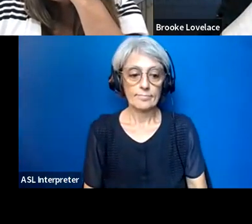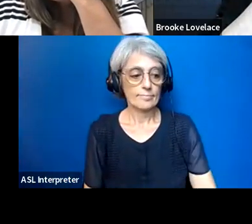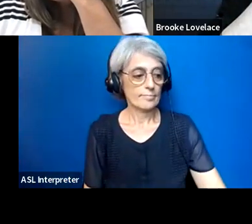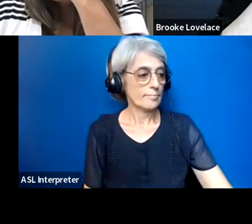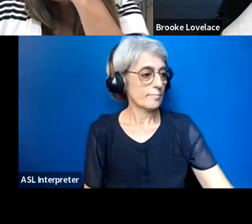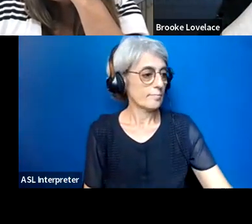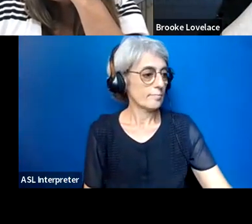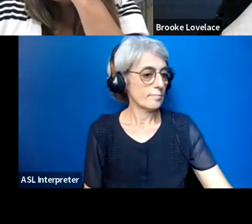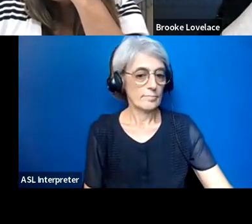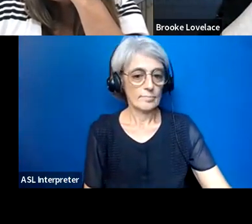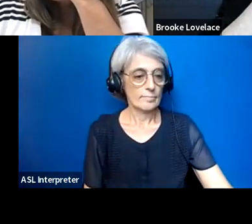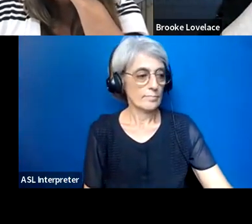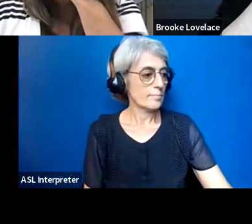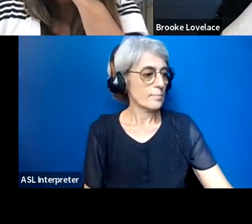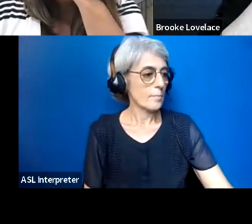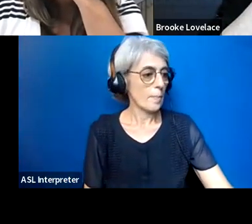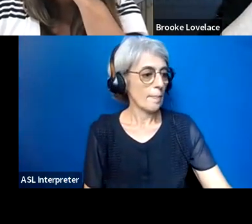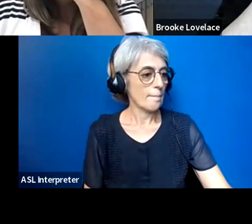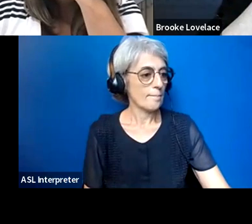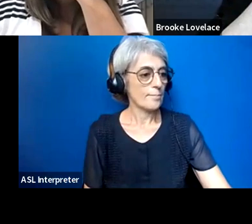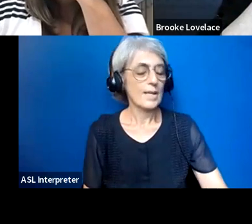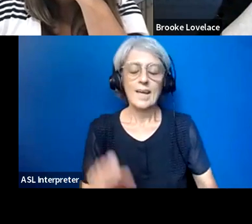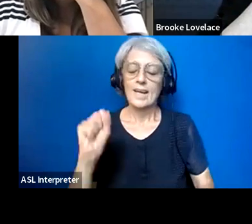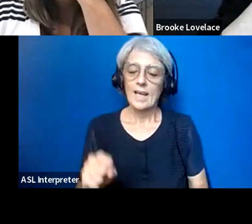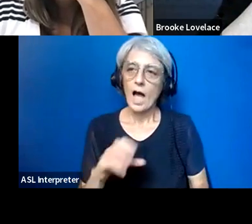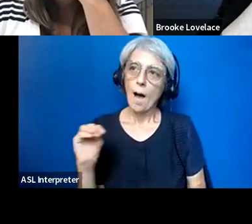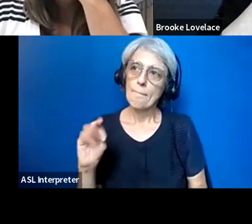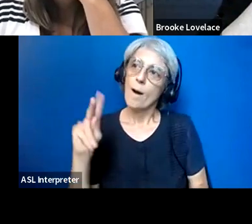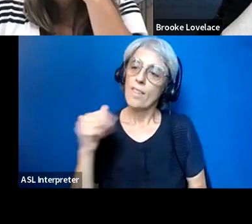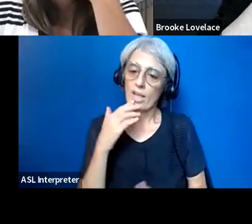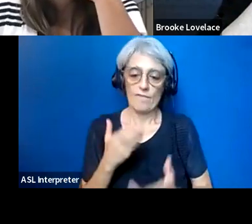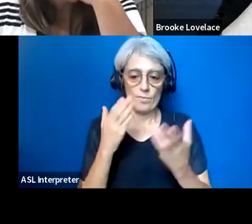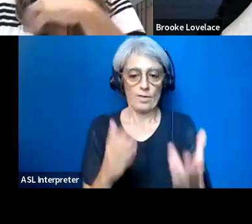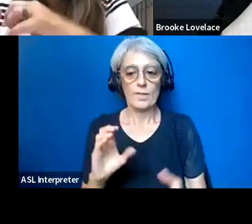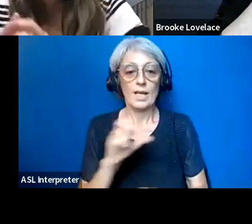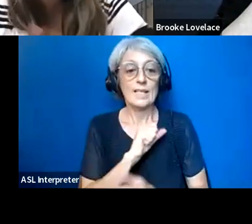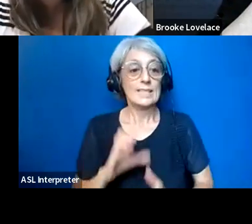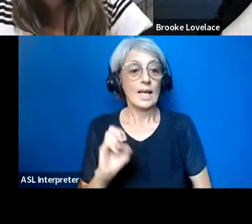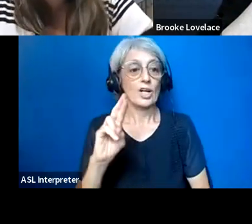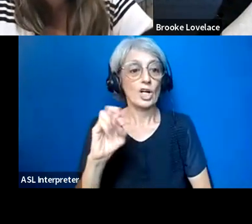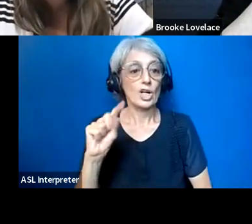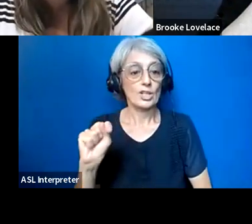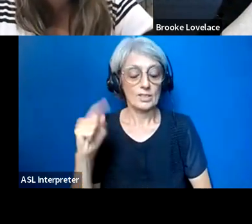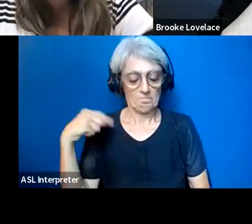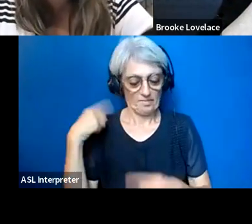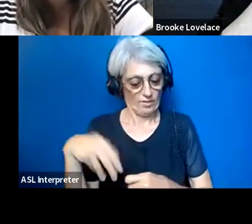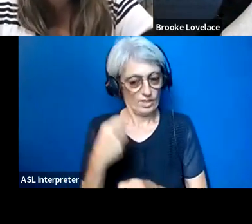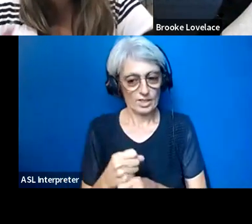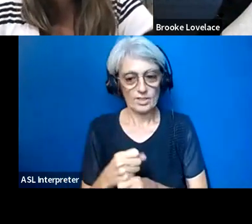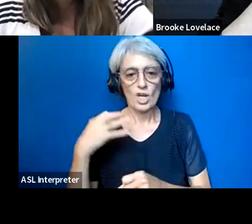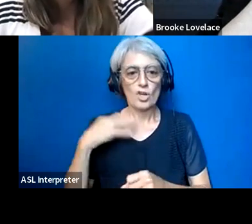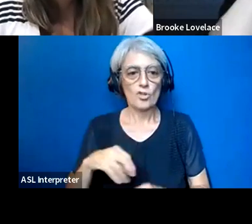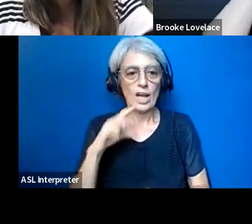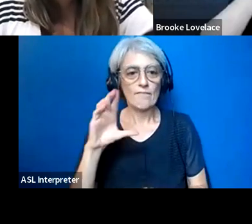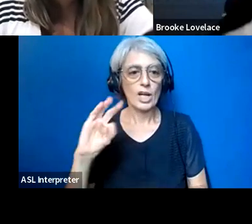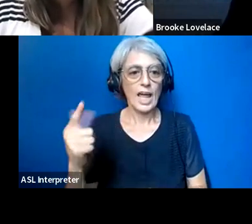Yeah, Paula, thank you for bringing that up. So Senator Ernst has for several years now supported the Credit for Caring Act at the federal level.